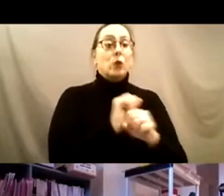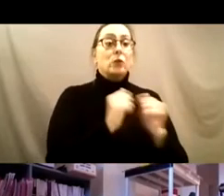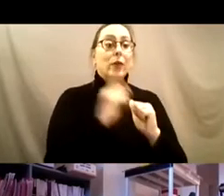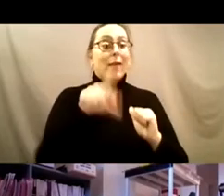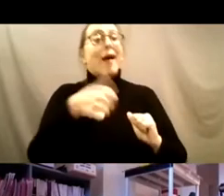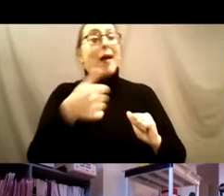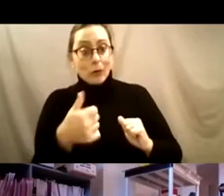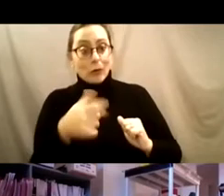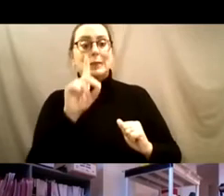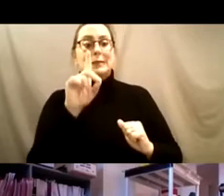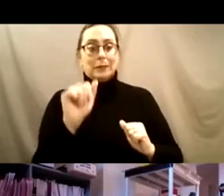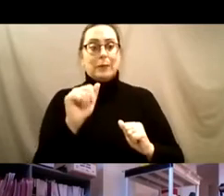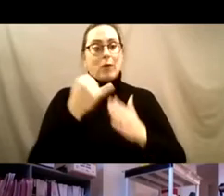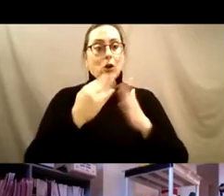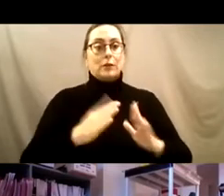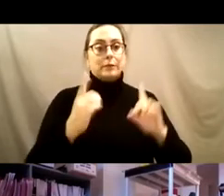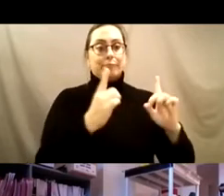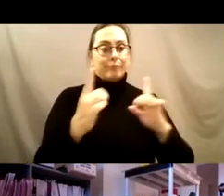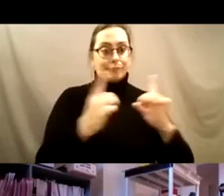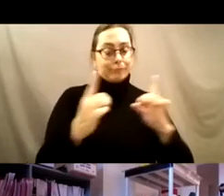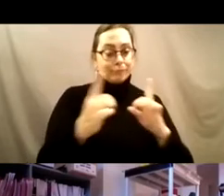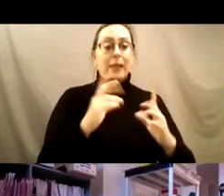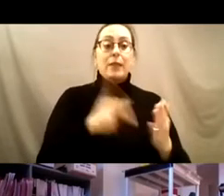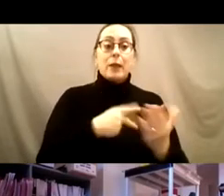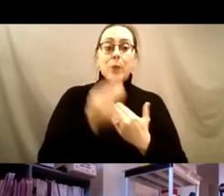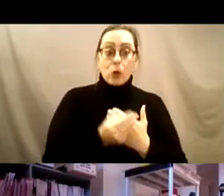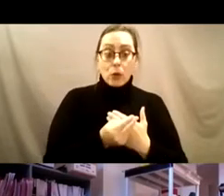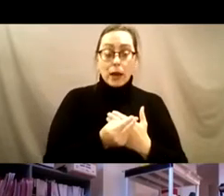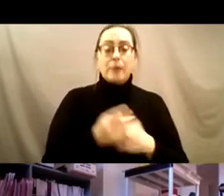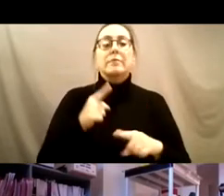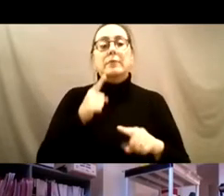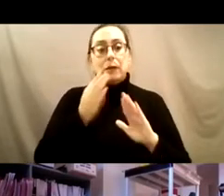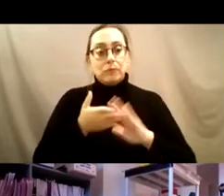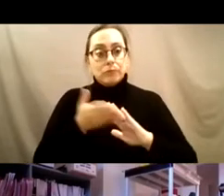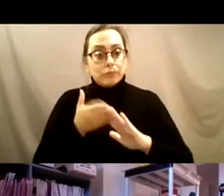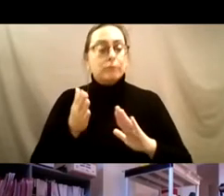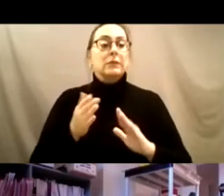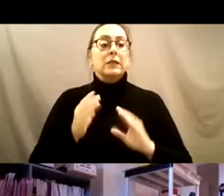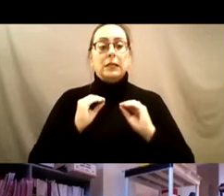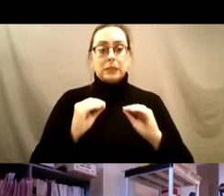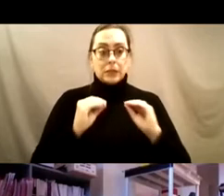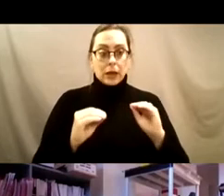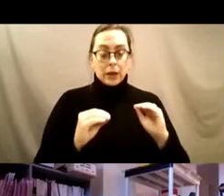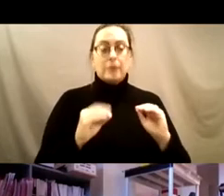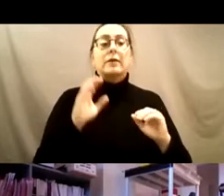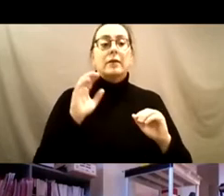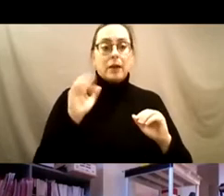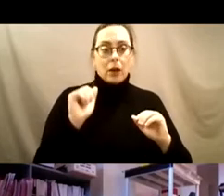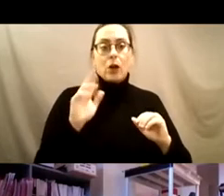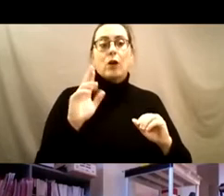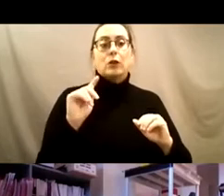artists. This was conceived as a program organized by, run by, and taught by artists with